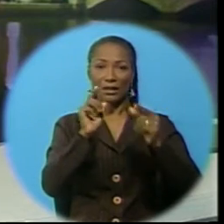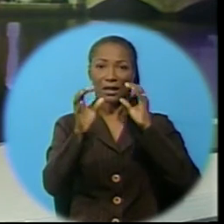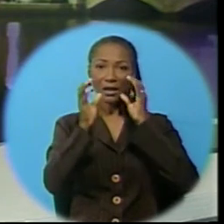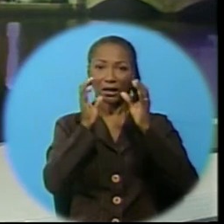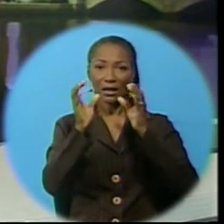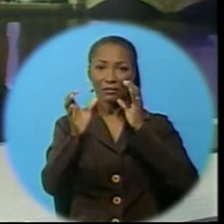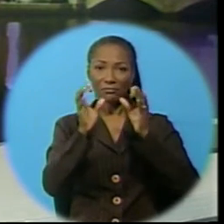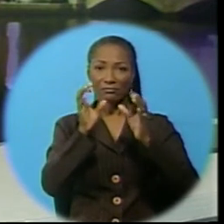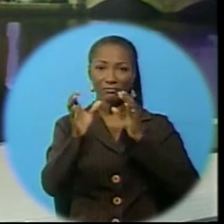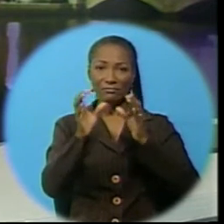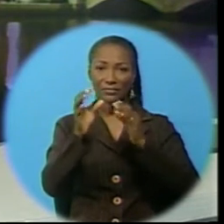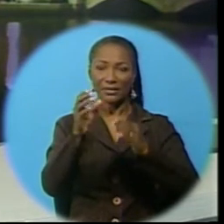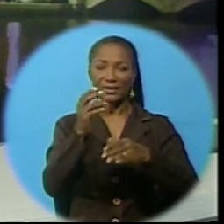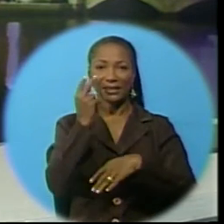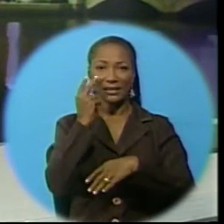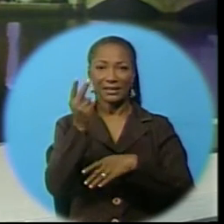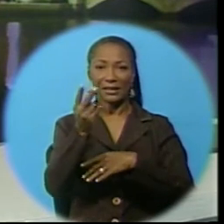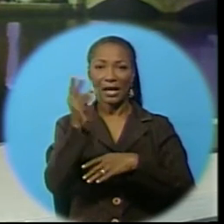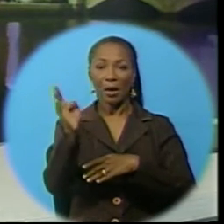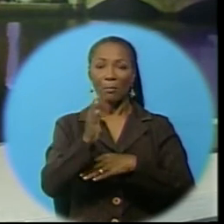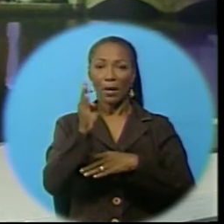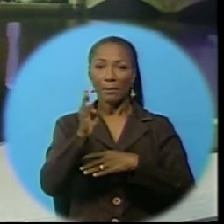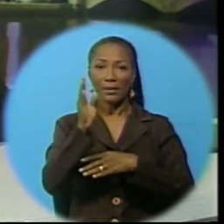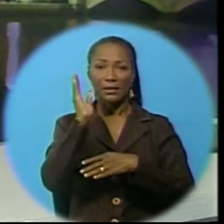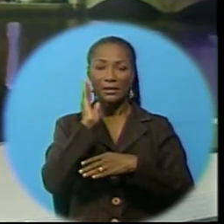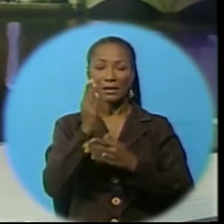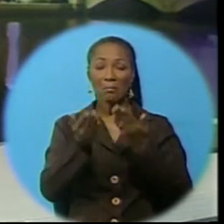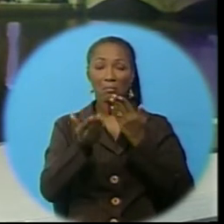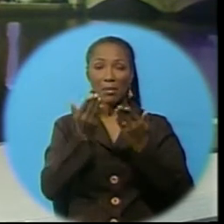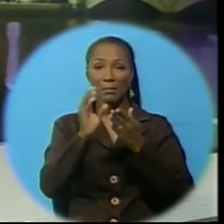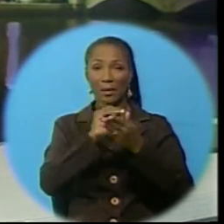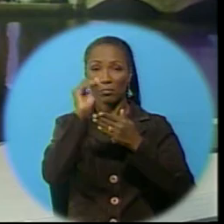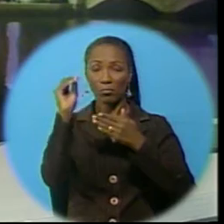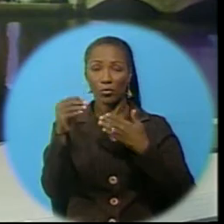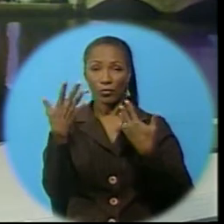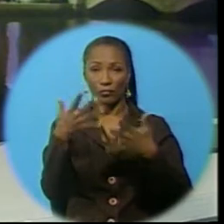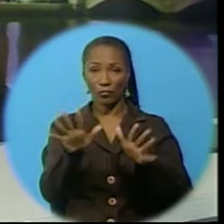could eventually see Barbados removed completely from the EU's list.